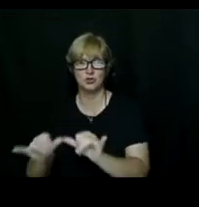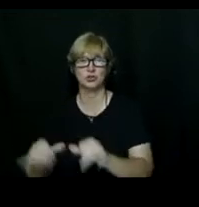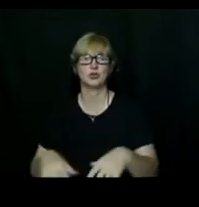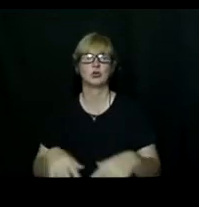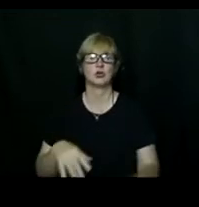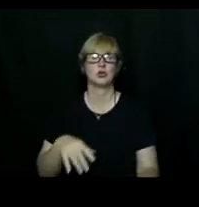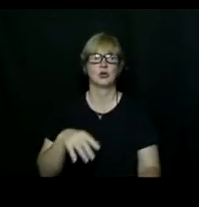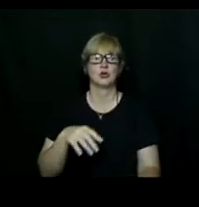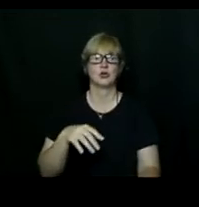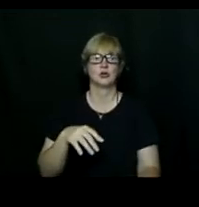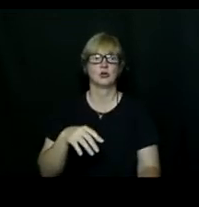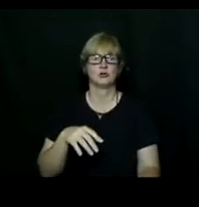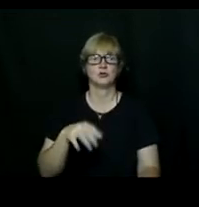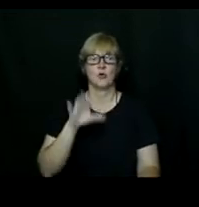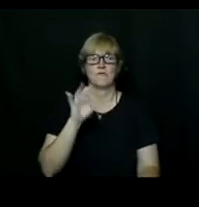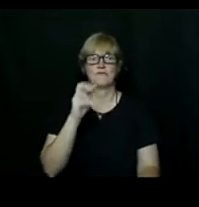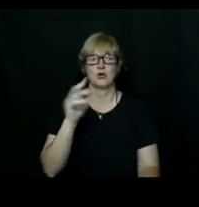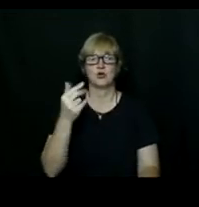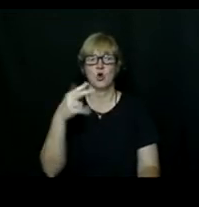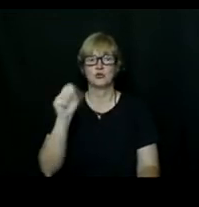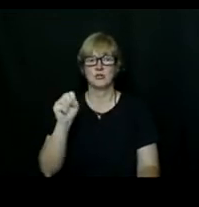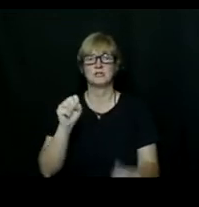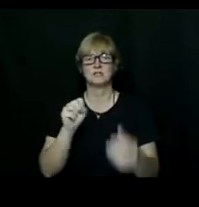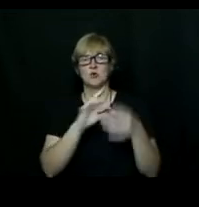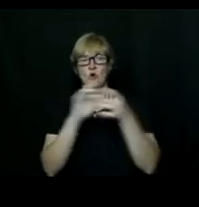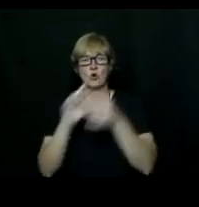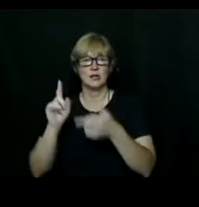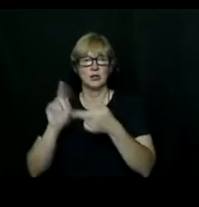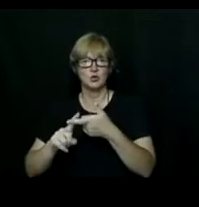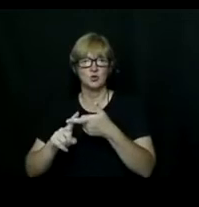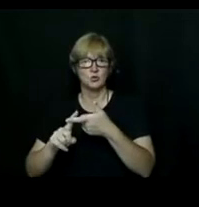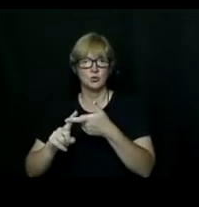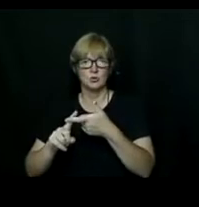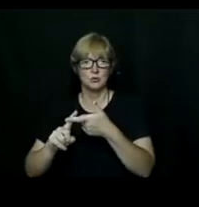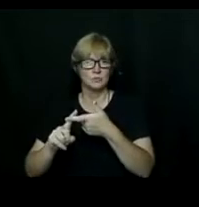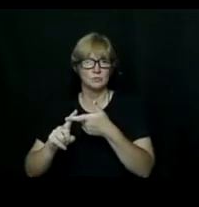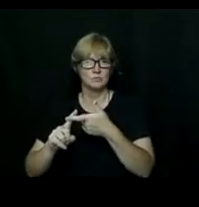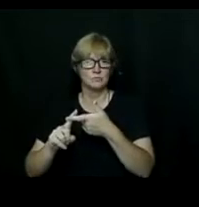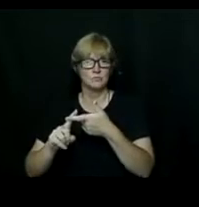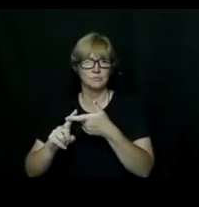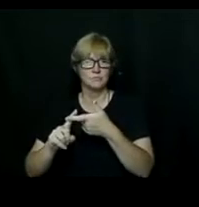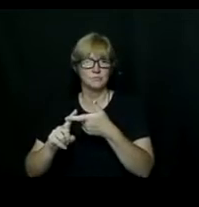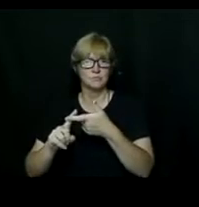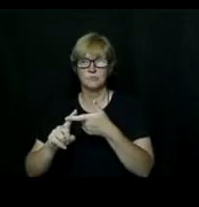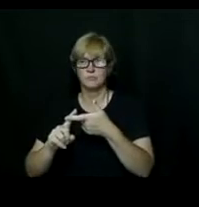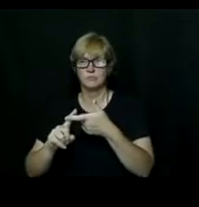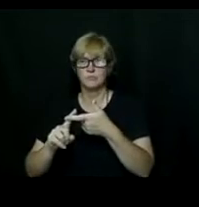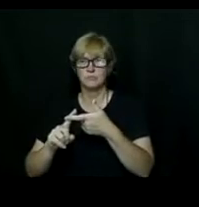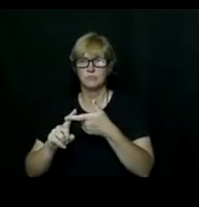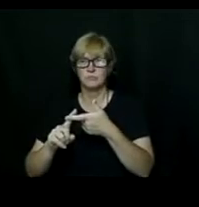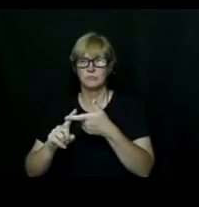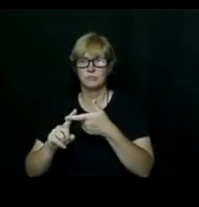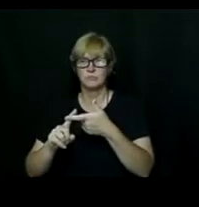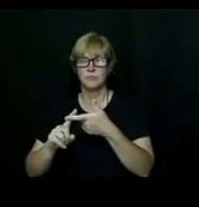finger gnosis correlated. For finger monitoring, finger agility didn't. And for calculation,